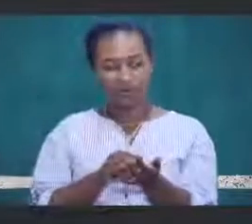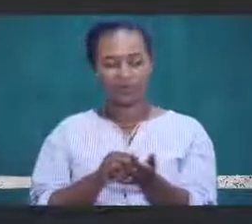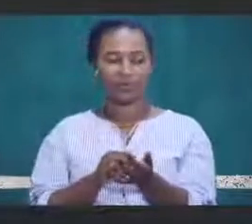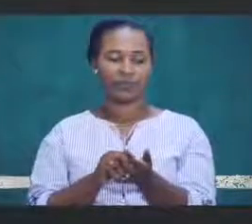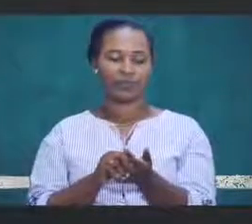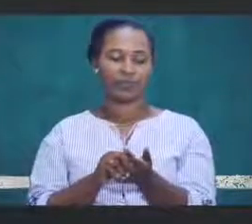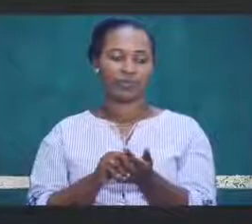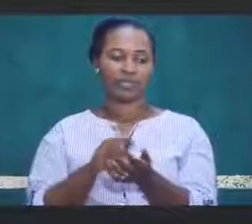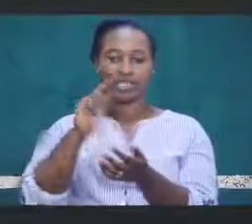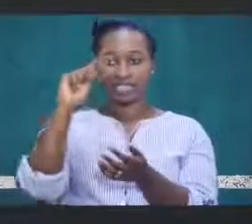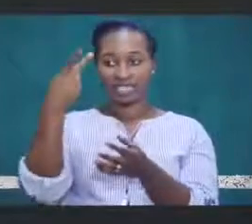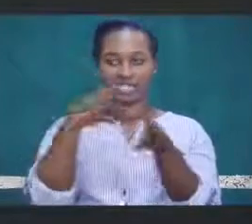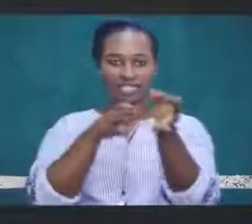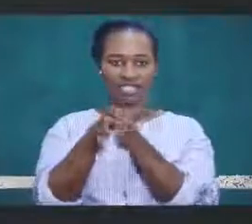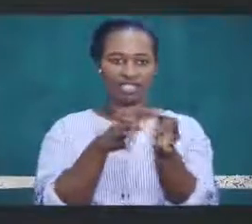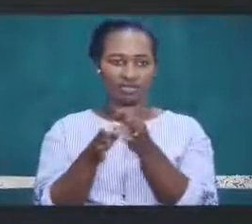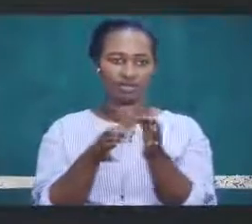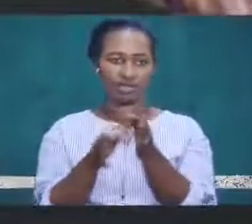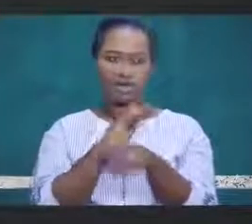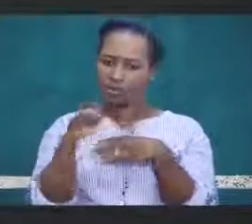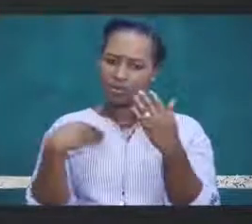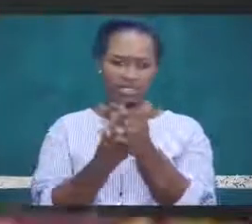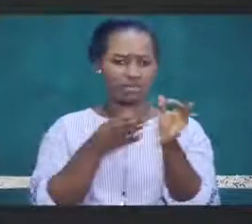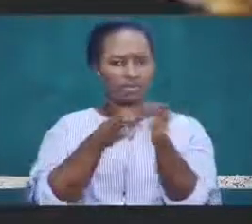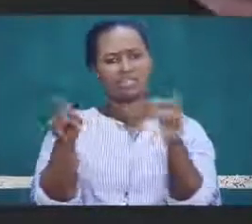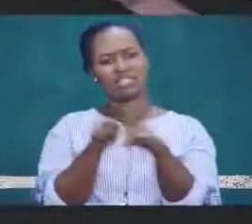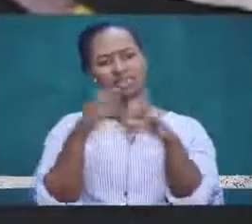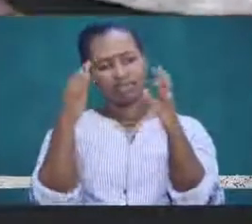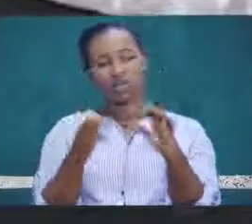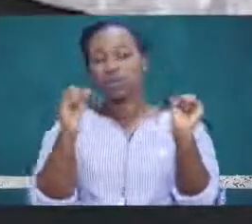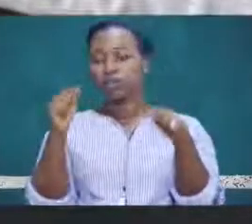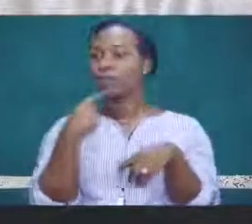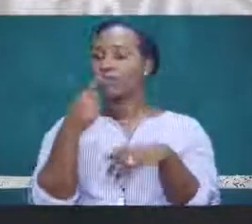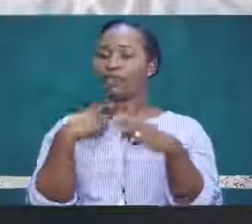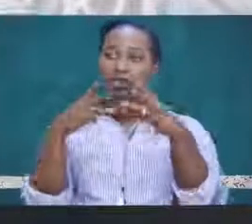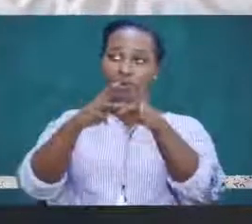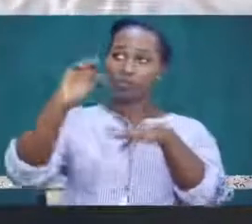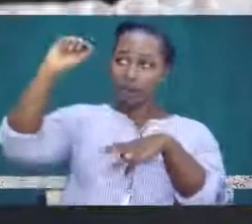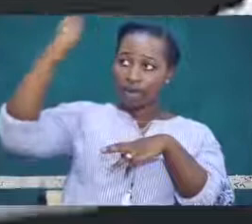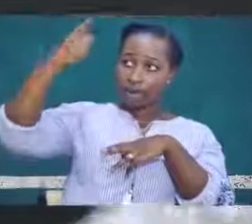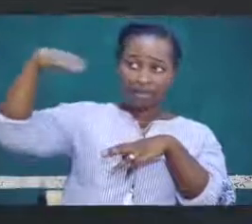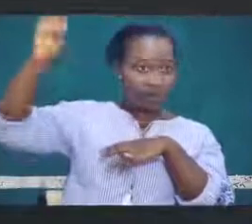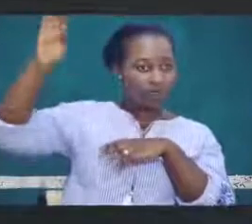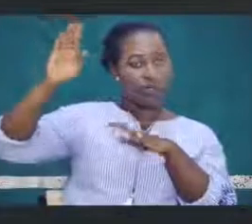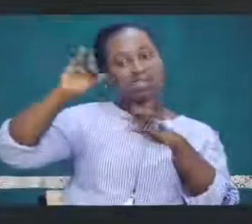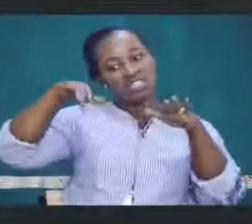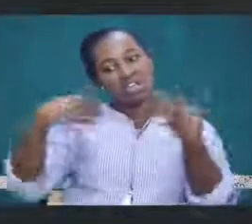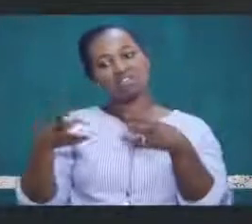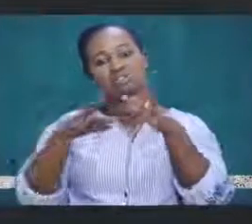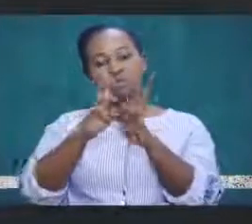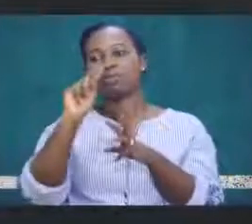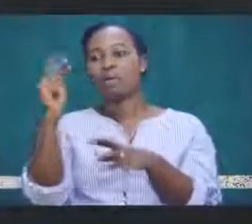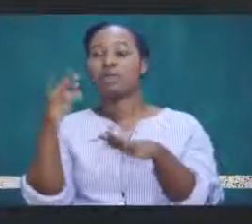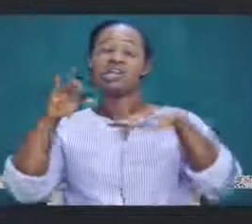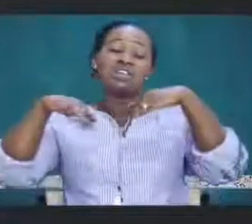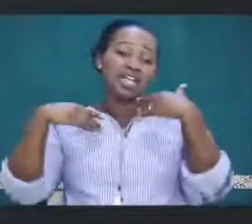second statement. They all mean the same thing. You can state it this way, or you can state it in this way. Or you can